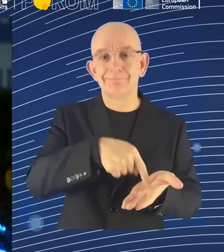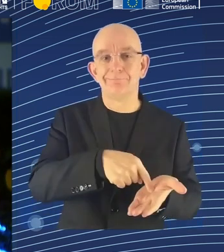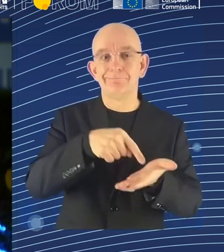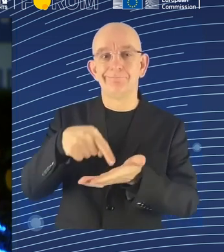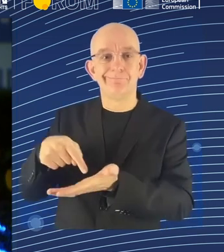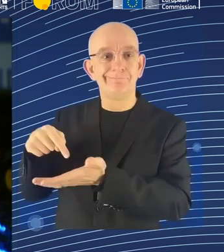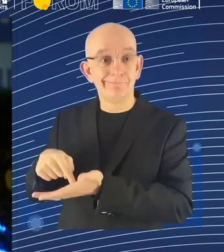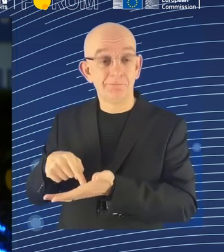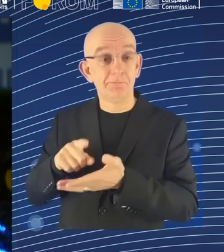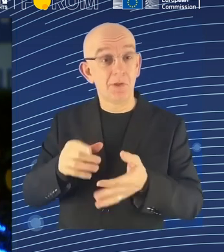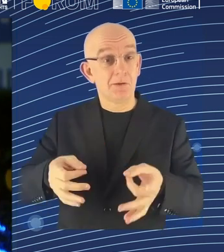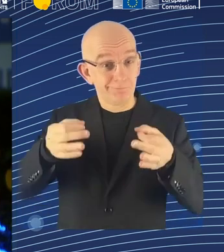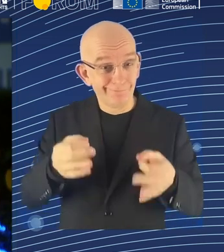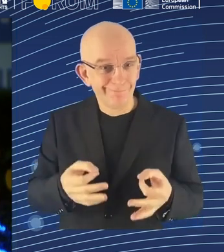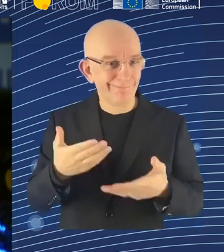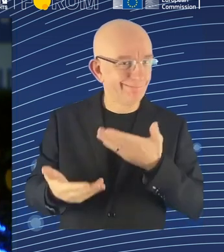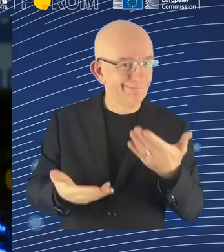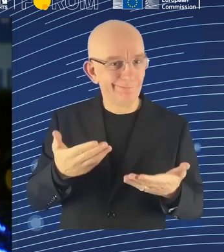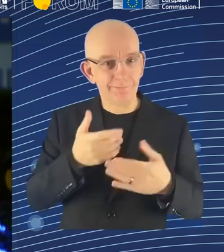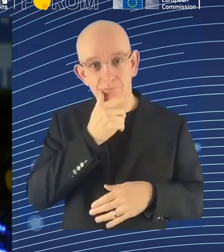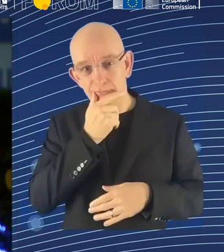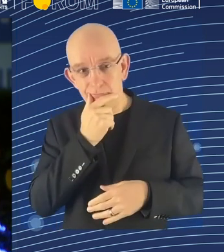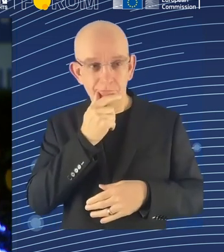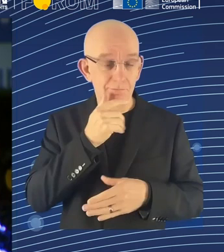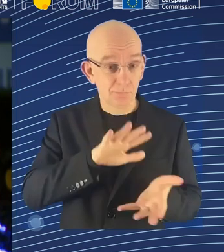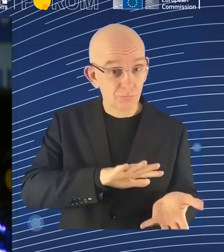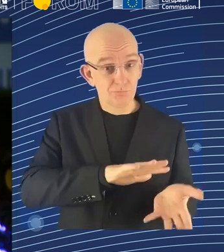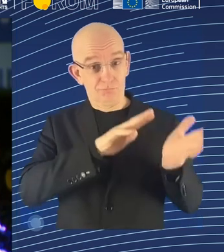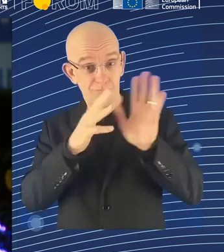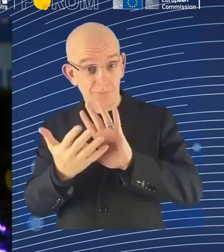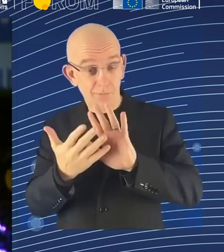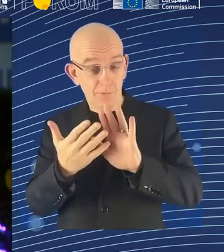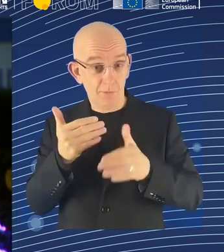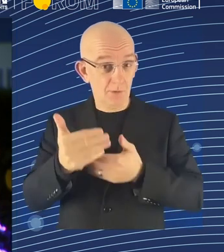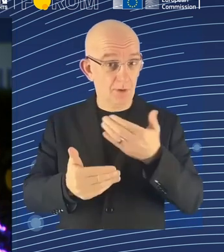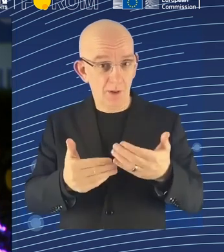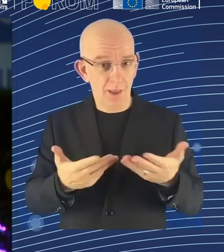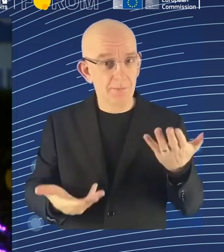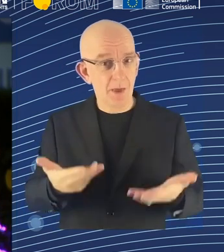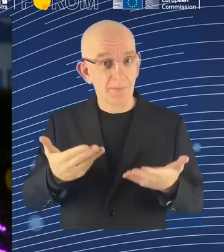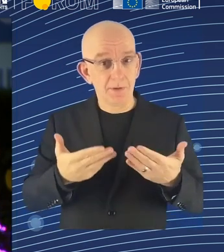or transformations that it brings about and will bring about in the world of work.